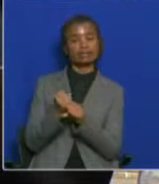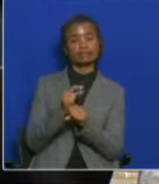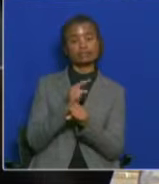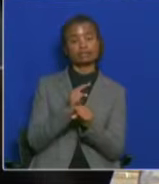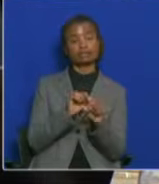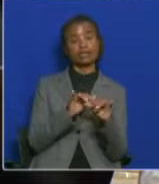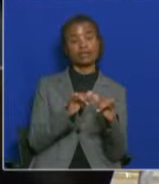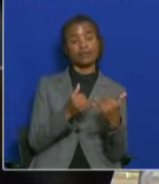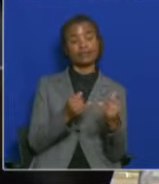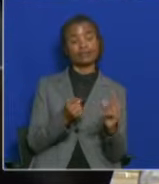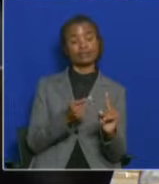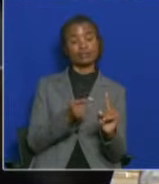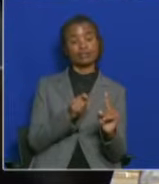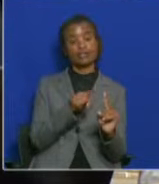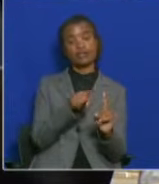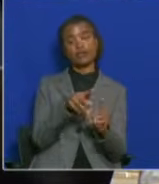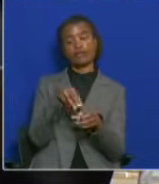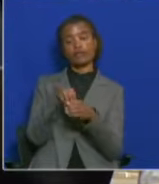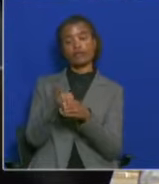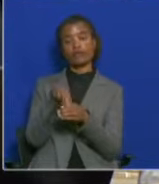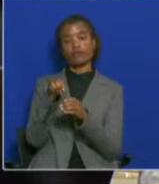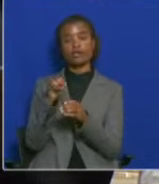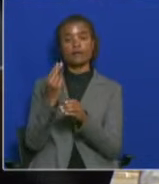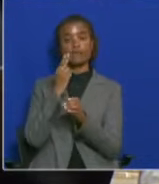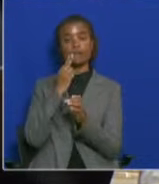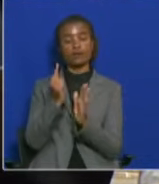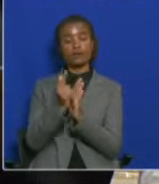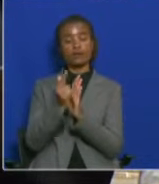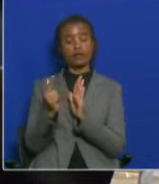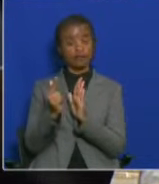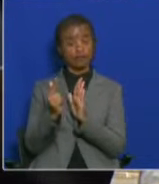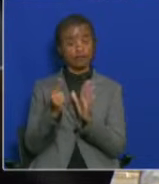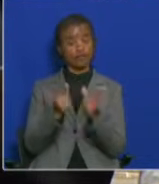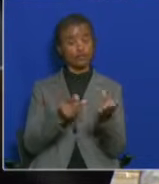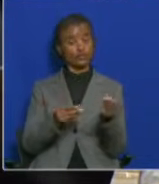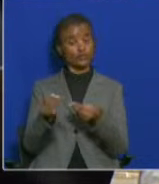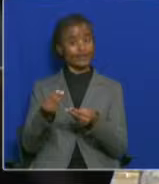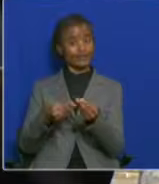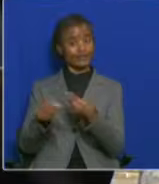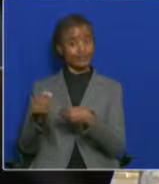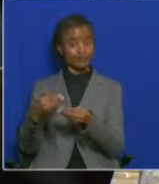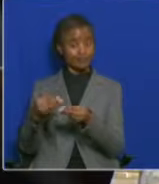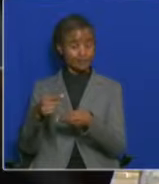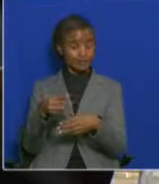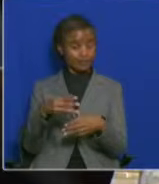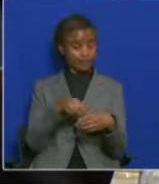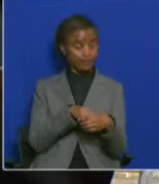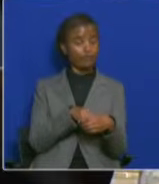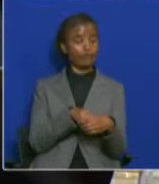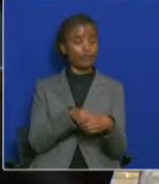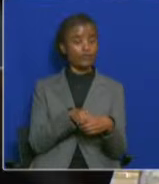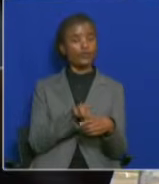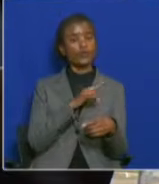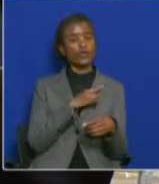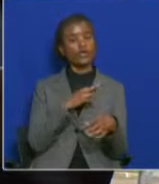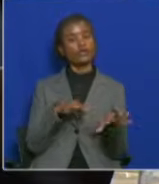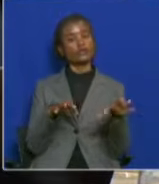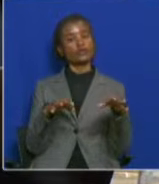tobacco trading, points us to several pieces of documentation. The first you'll